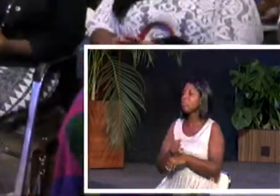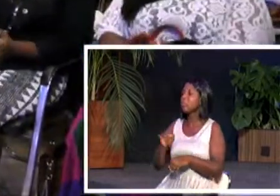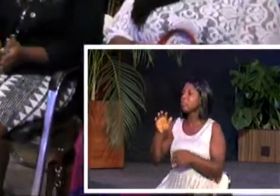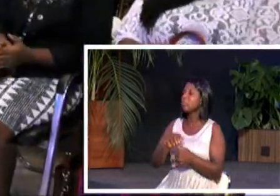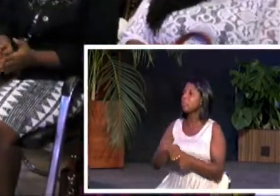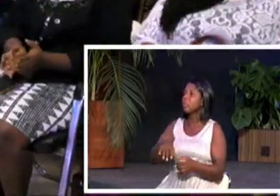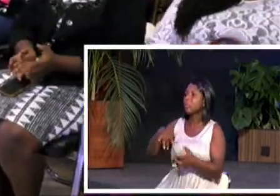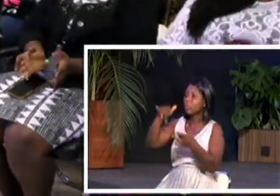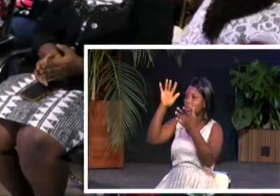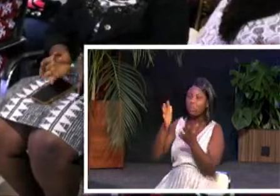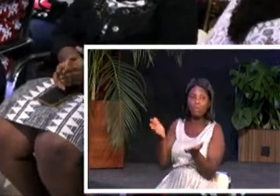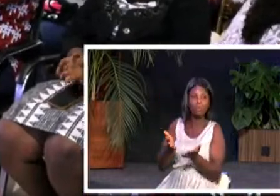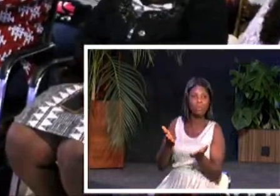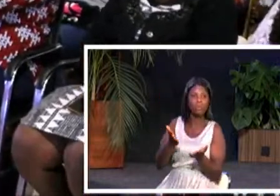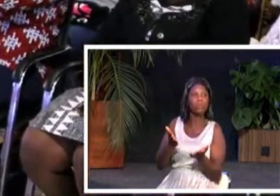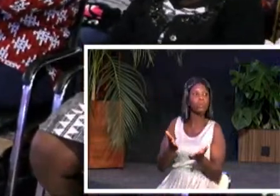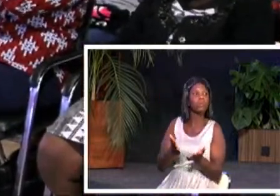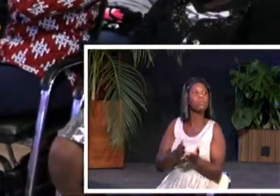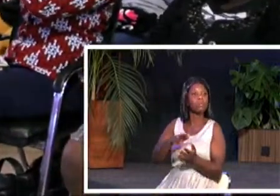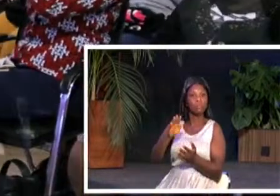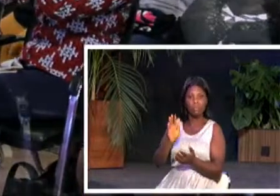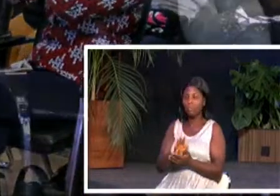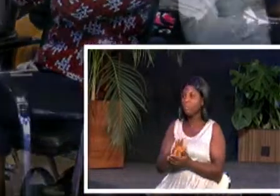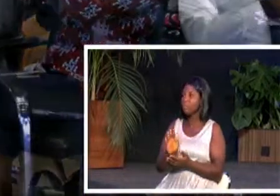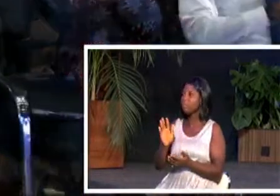round of applause for DTI.